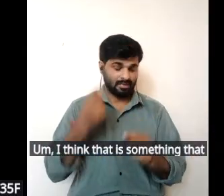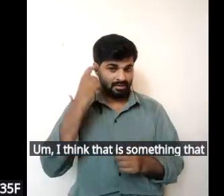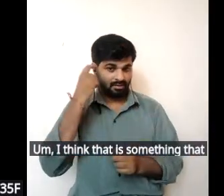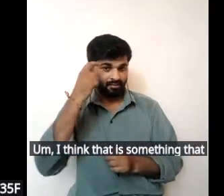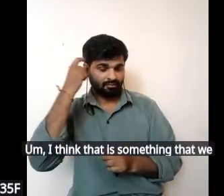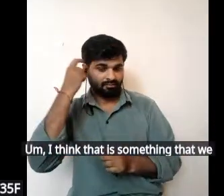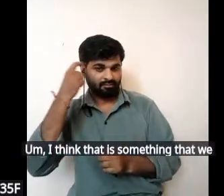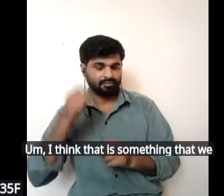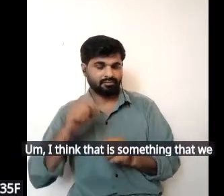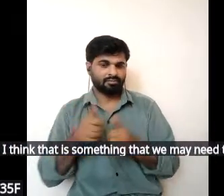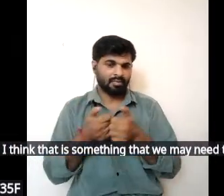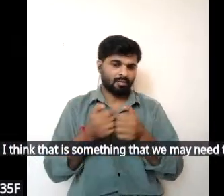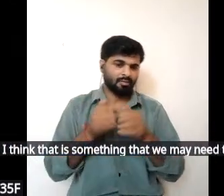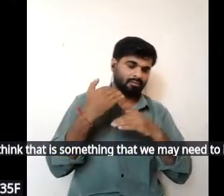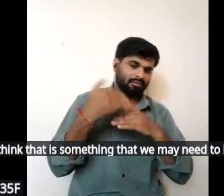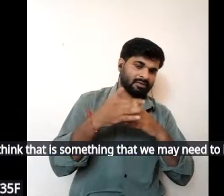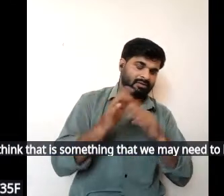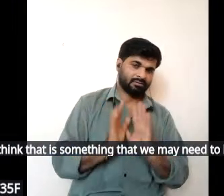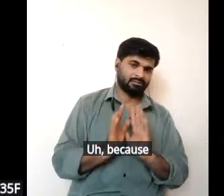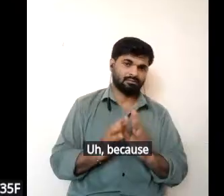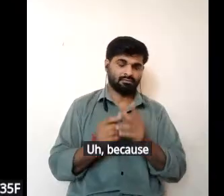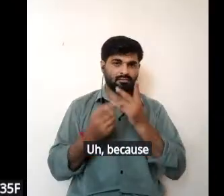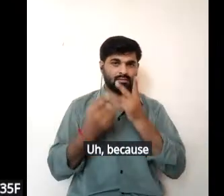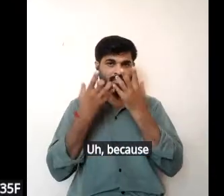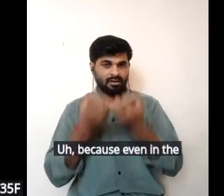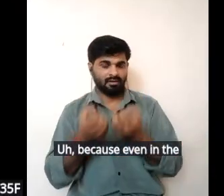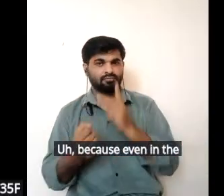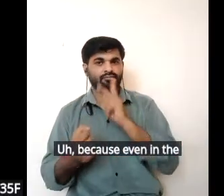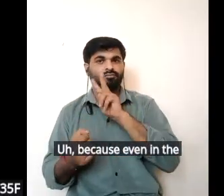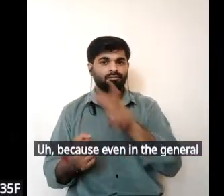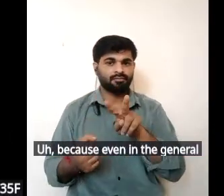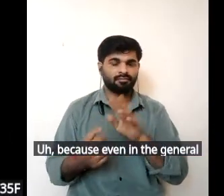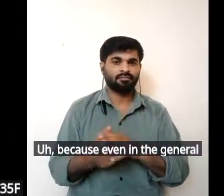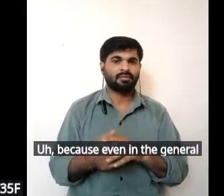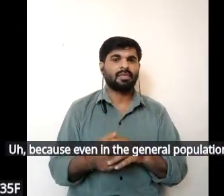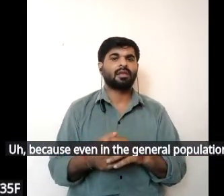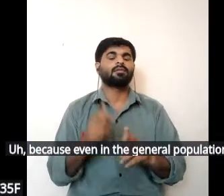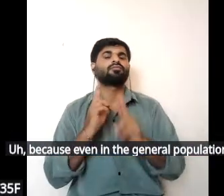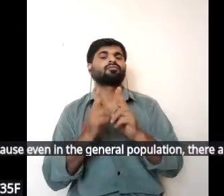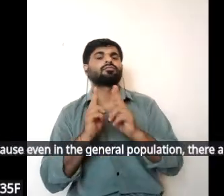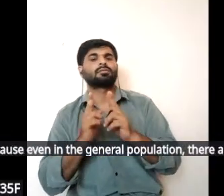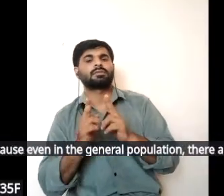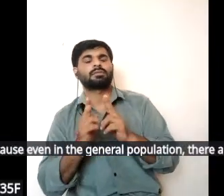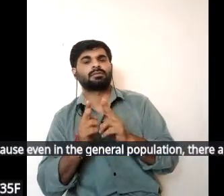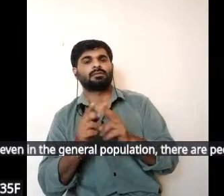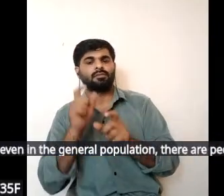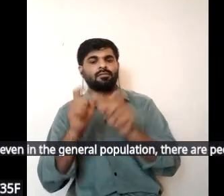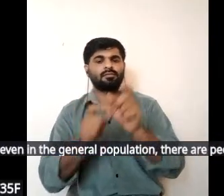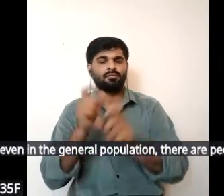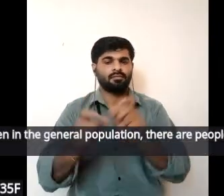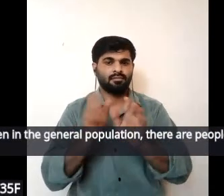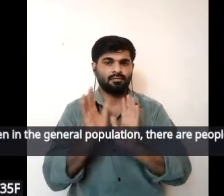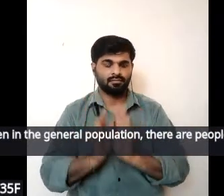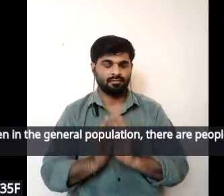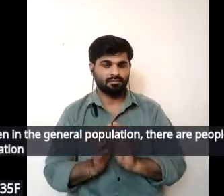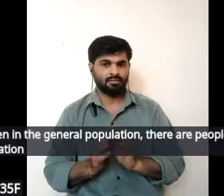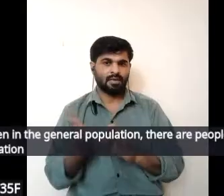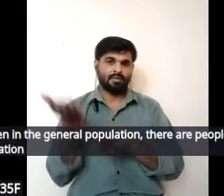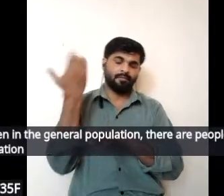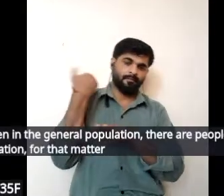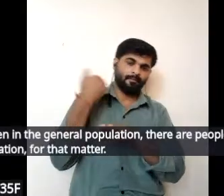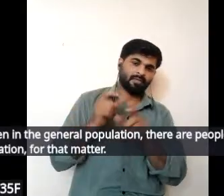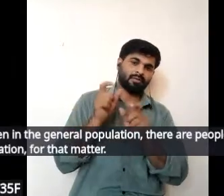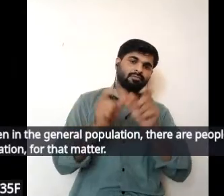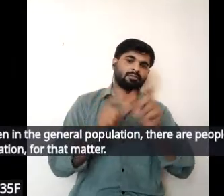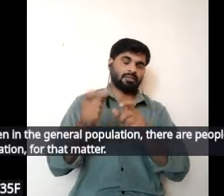may need to look into because even in the general population, there are people even the older population for that matter,